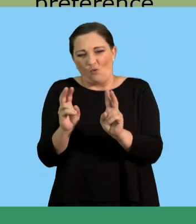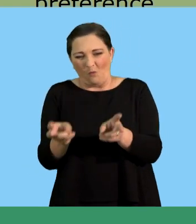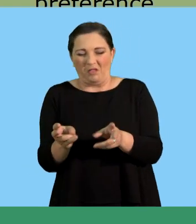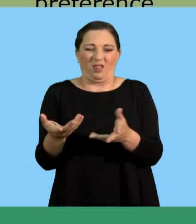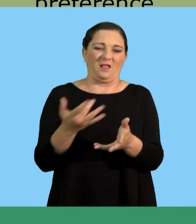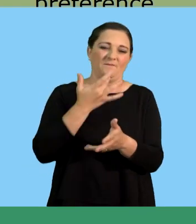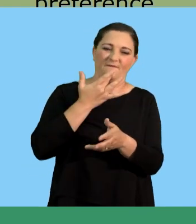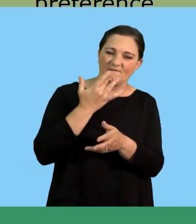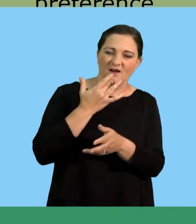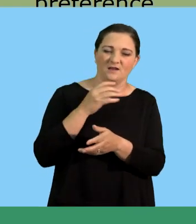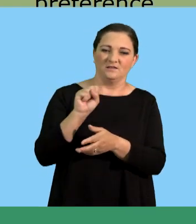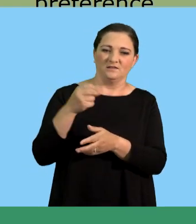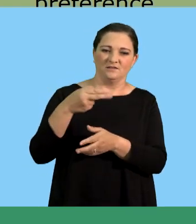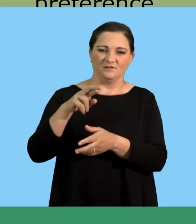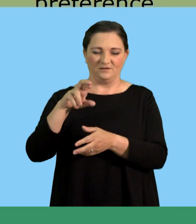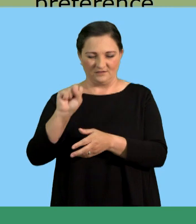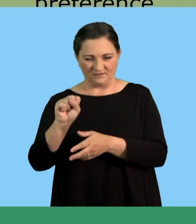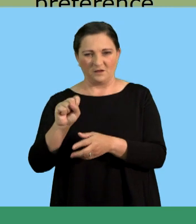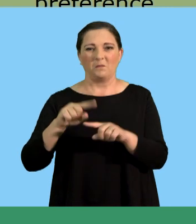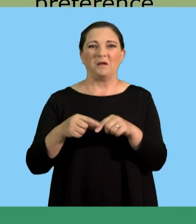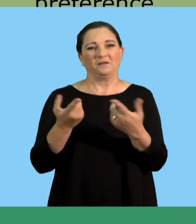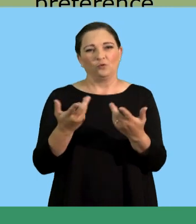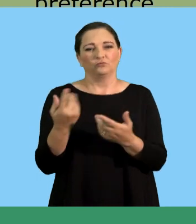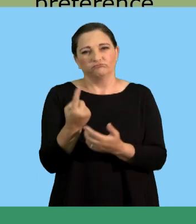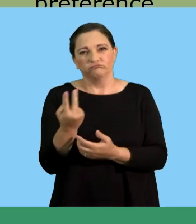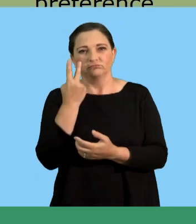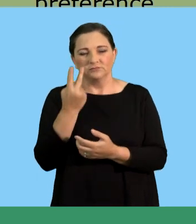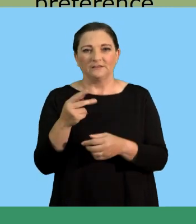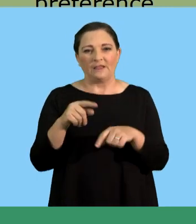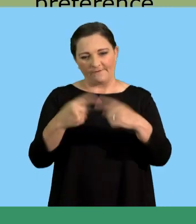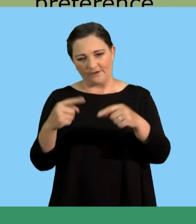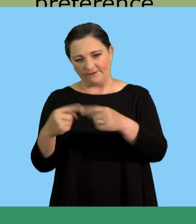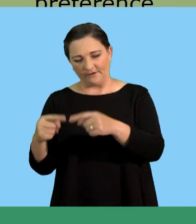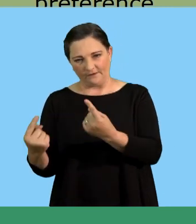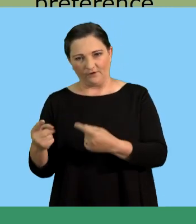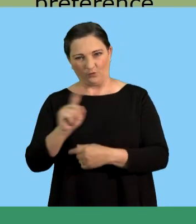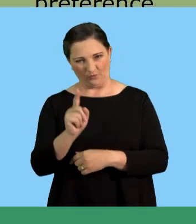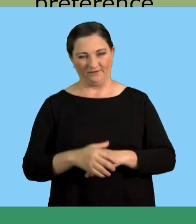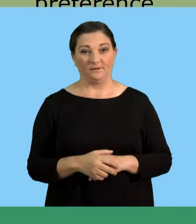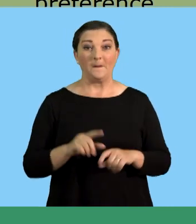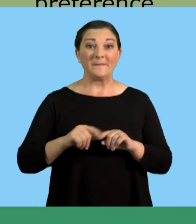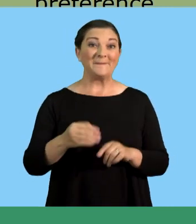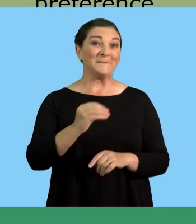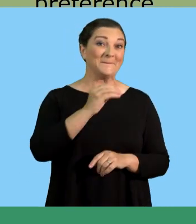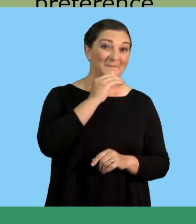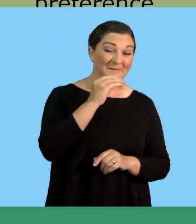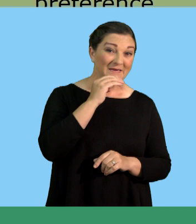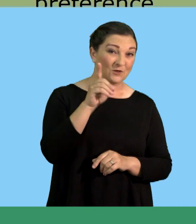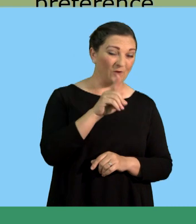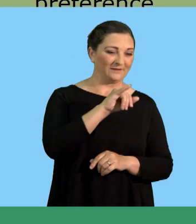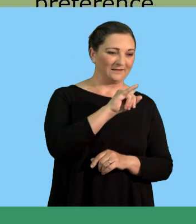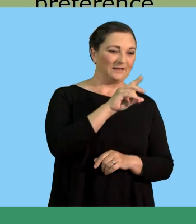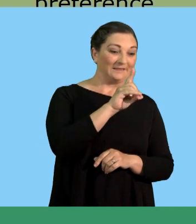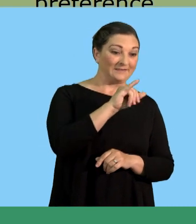and preference shares, and then look into types of preference shares. Then we should also look into the meaning of